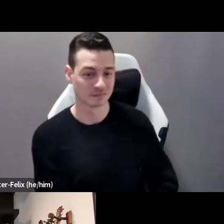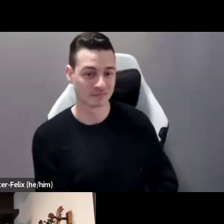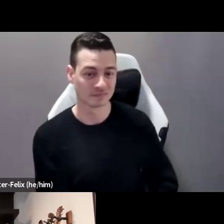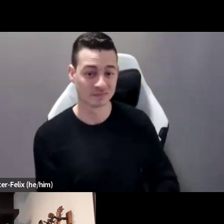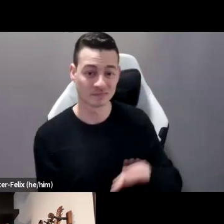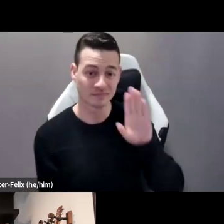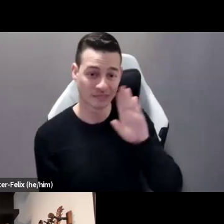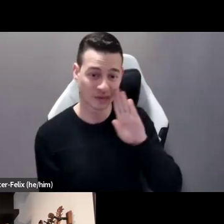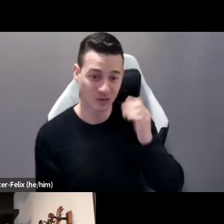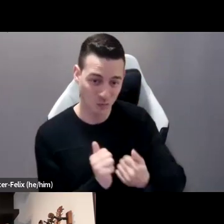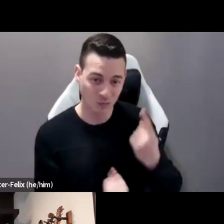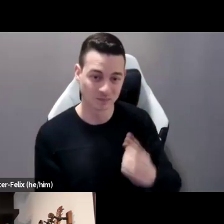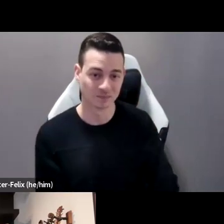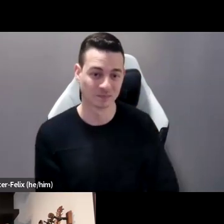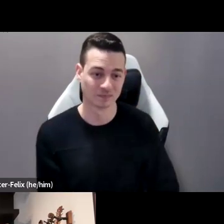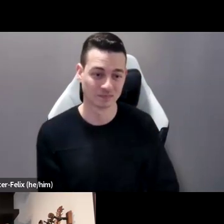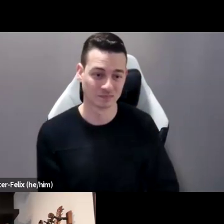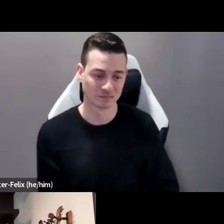What?